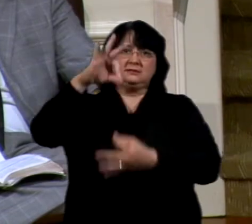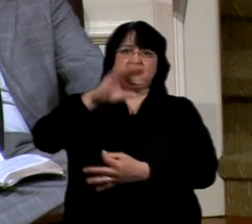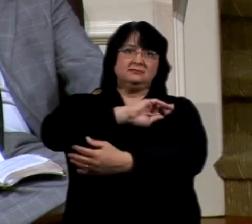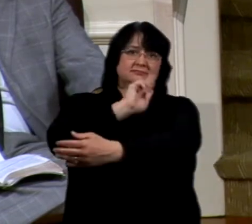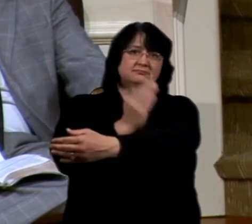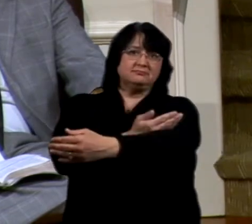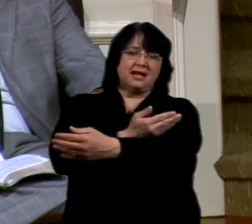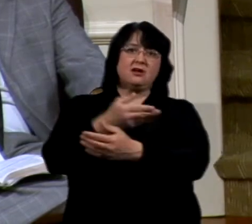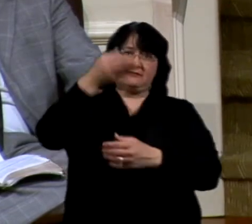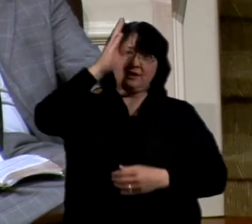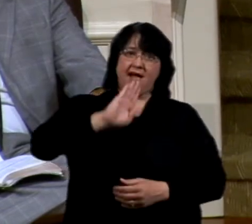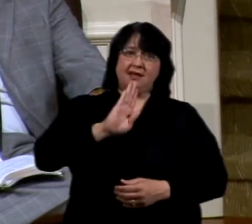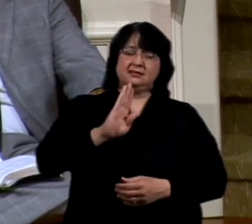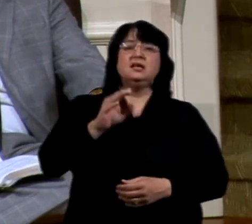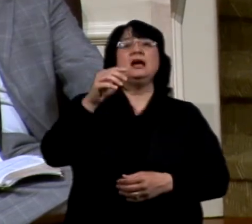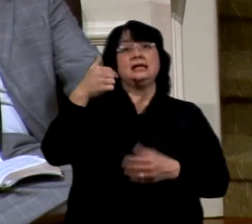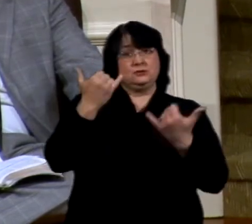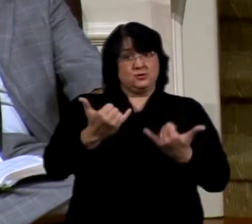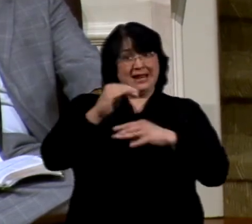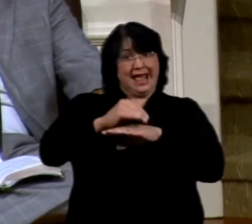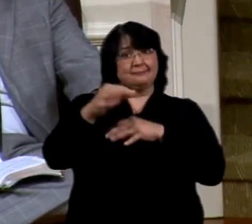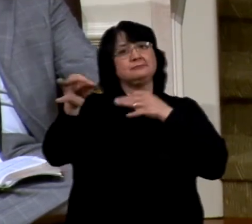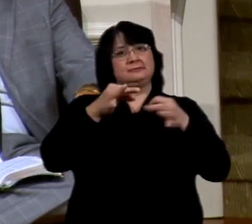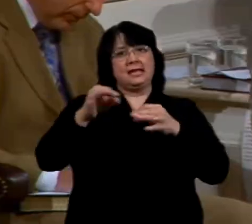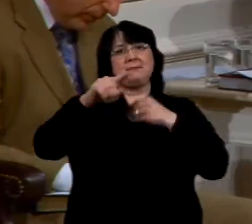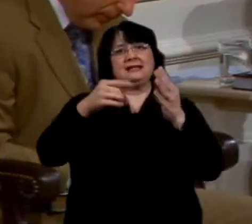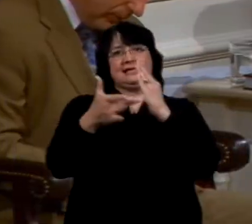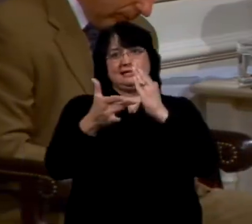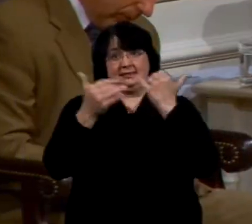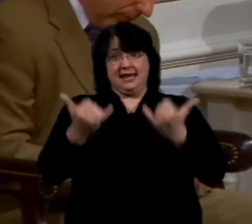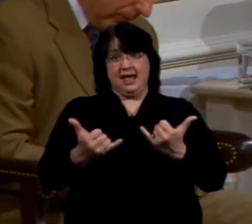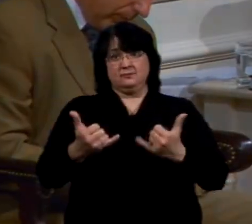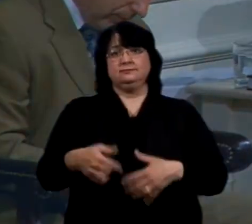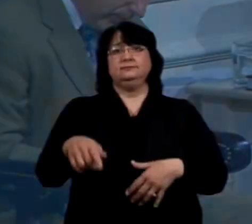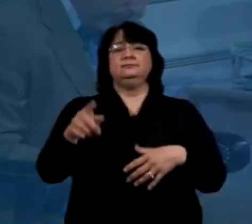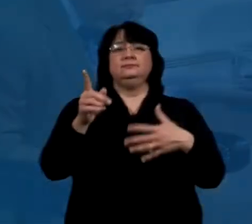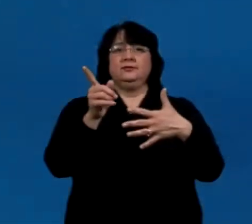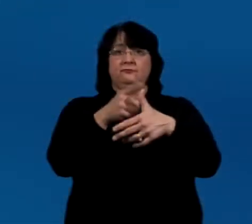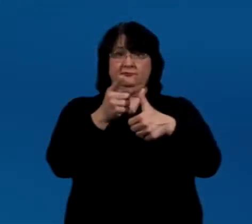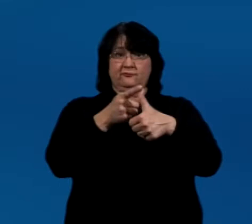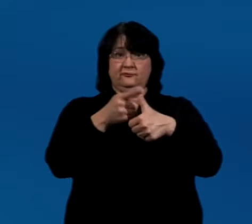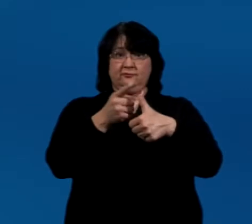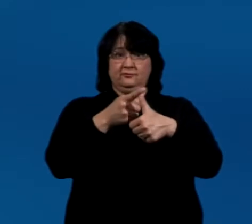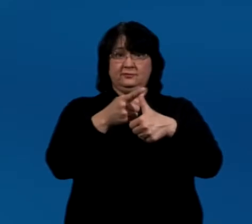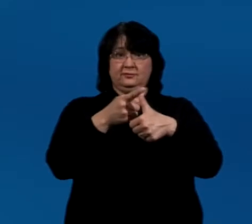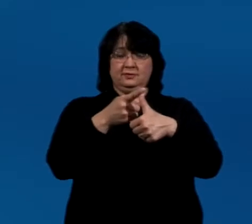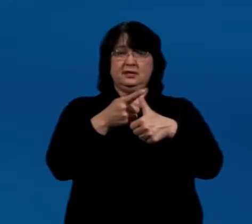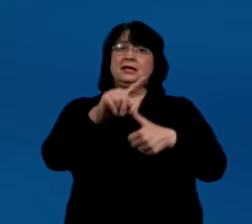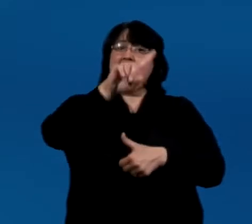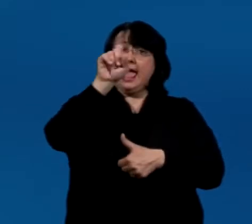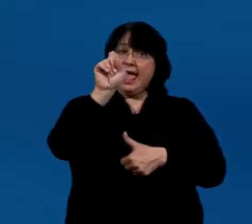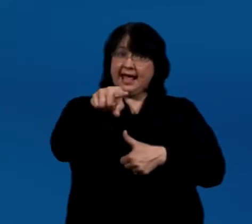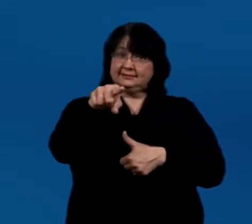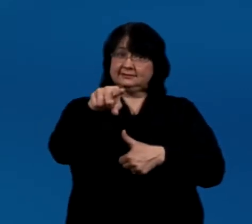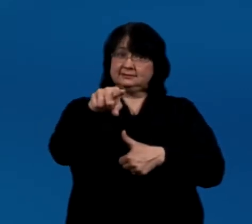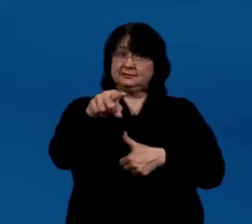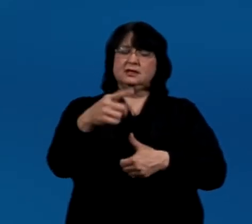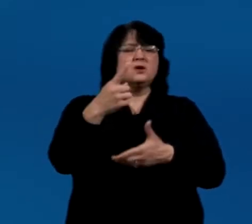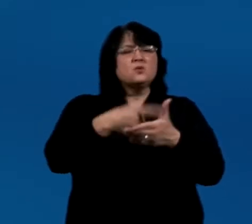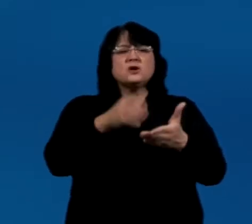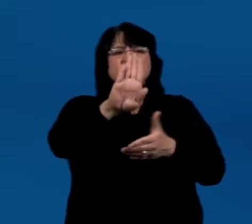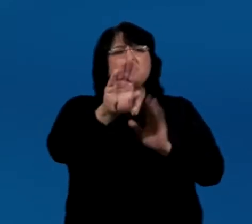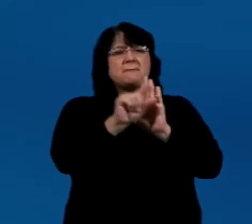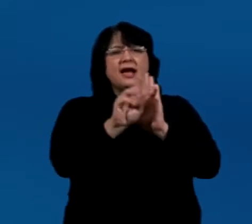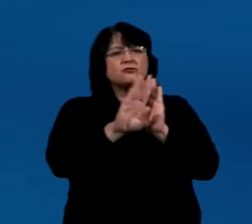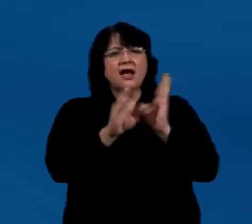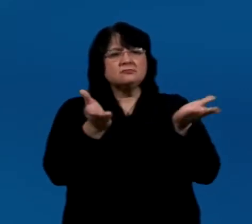going to address technique. So let's jump right in. Step number one. First question you're going to ask is, what is your